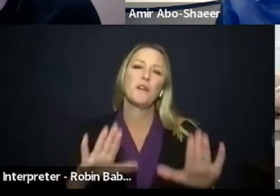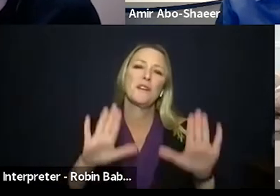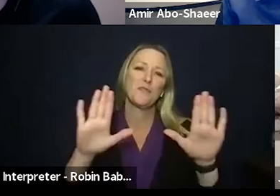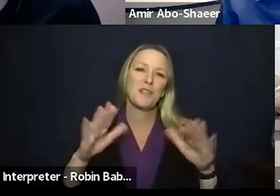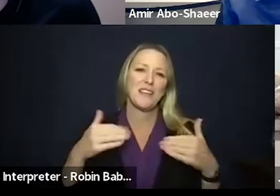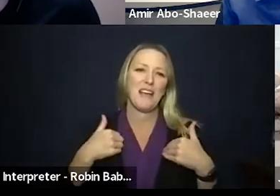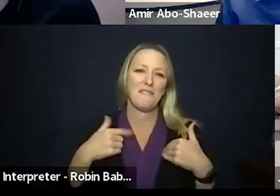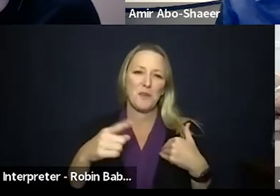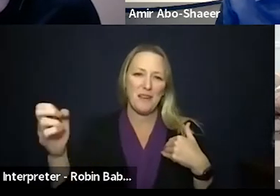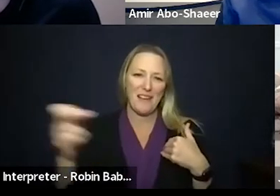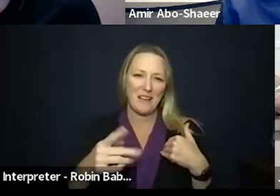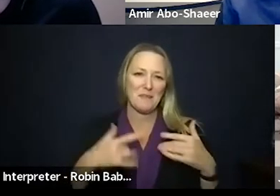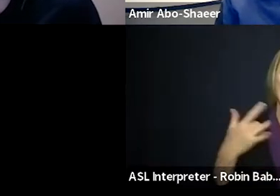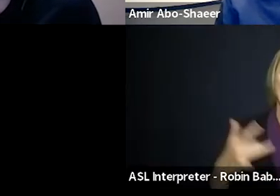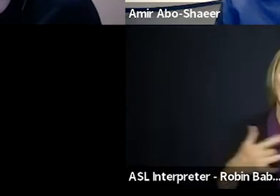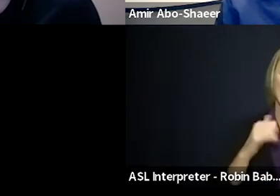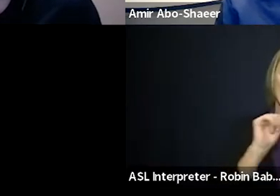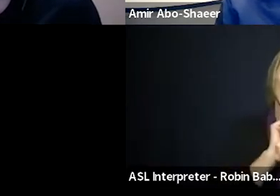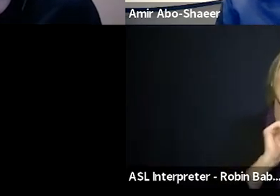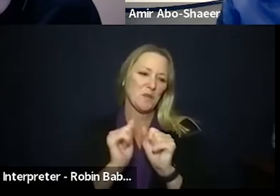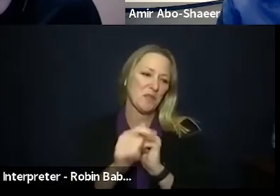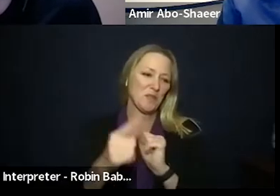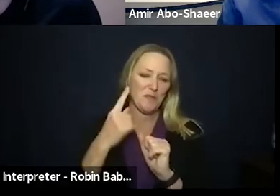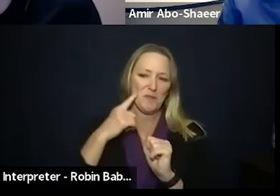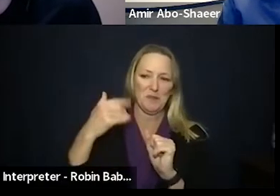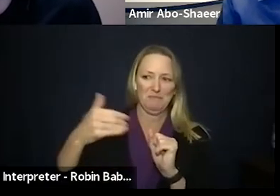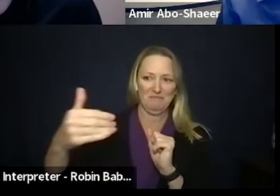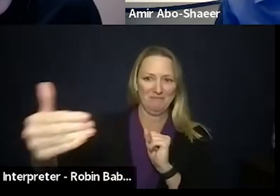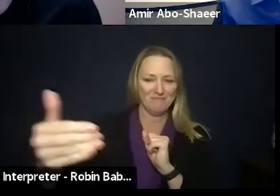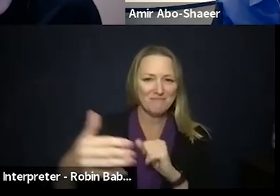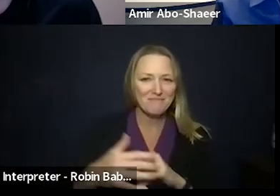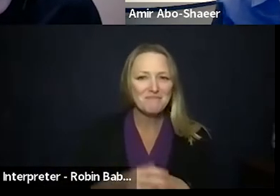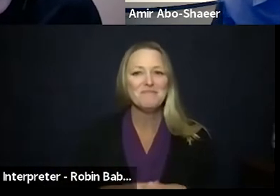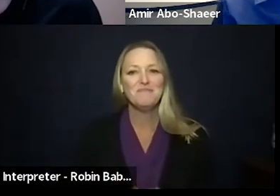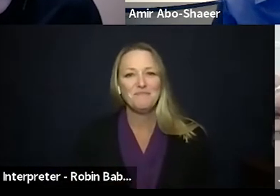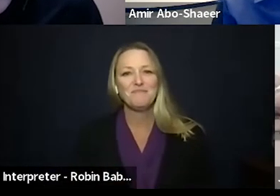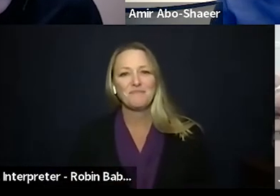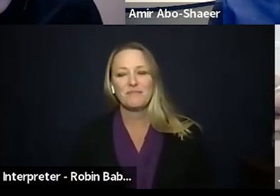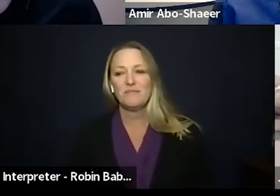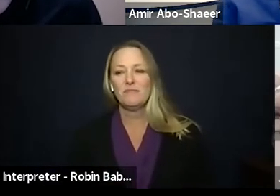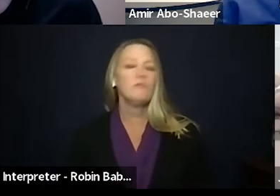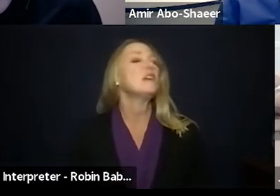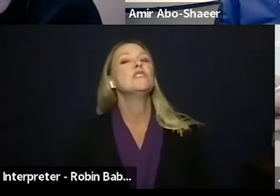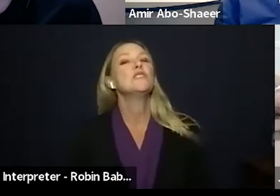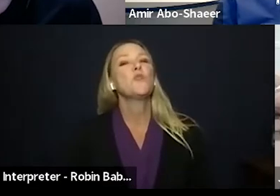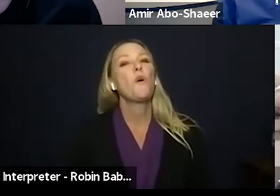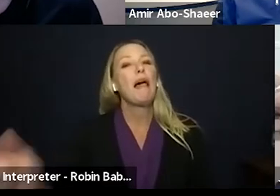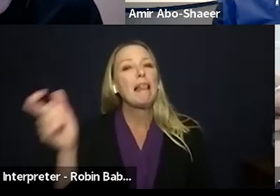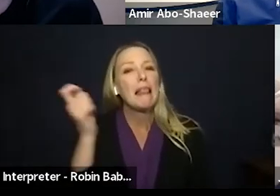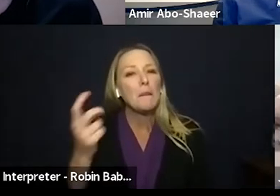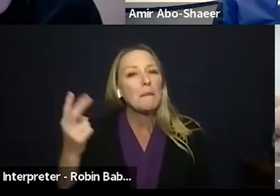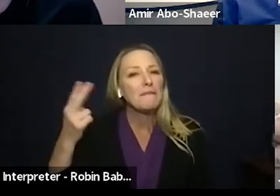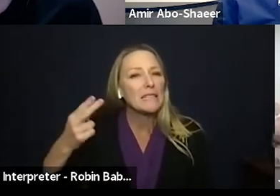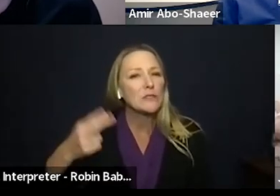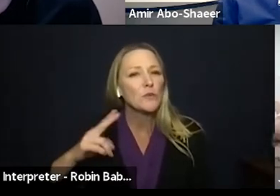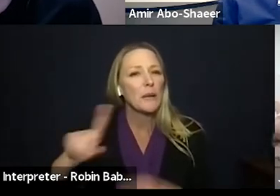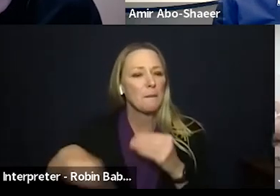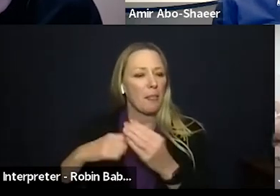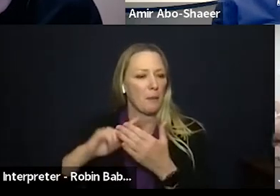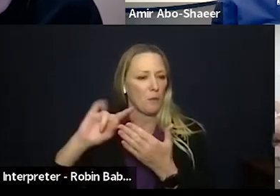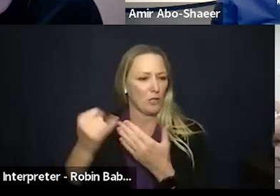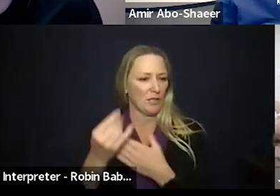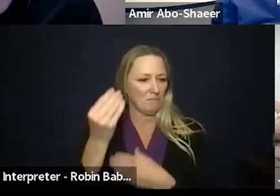to working with you over the next you know few months that we continue on this project so just a little bit of background on the project